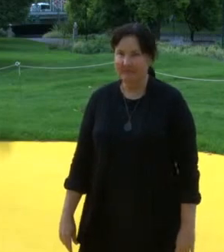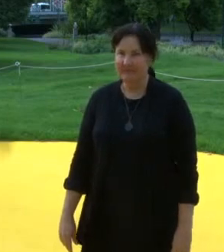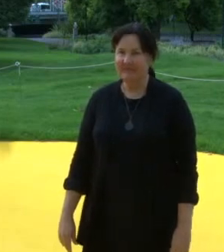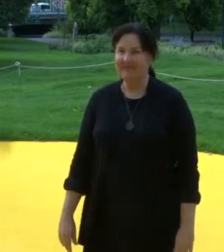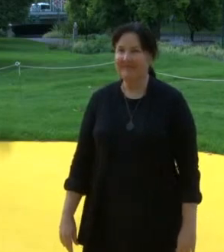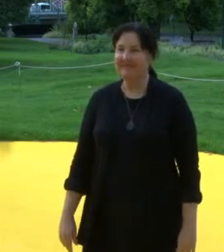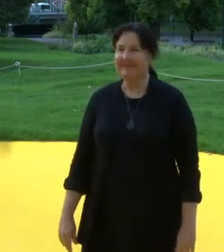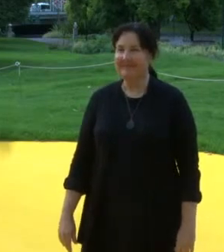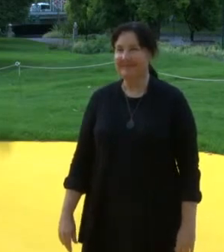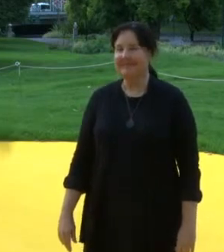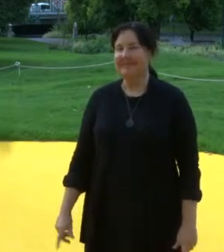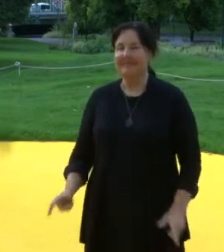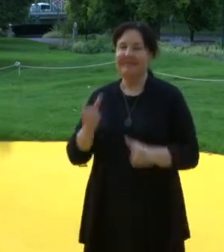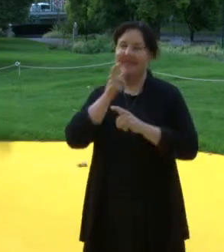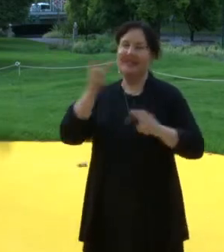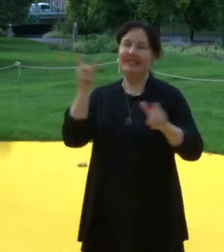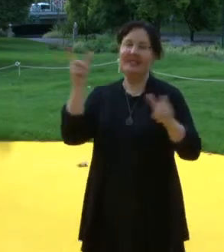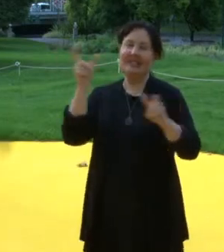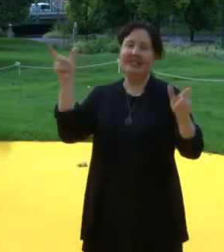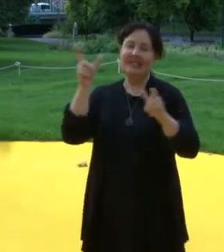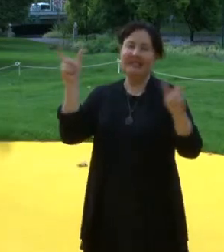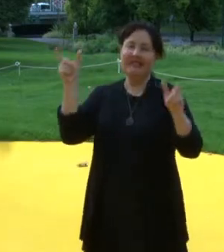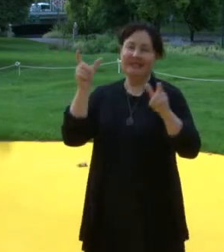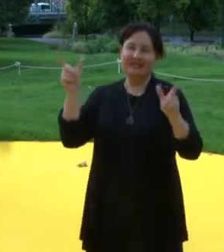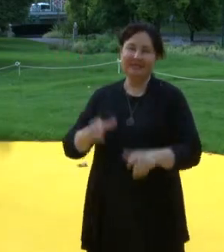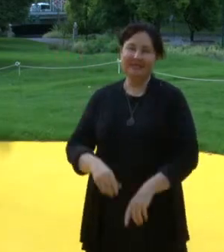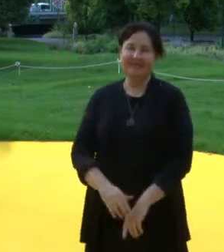I haven't.